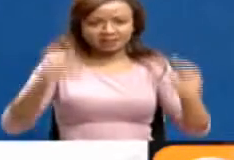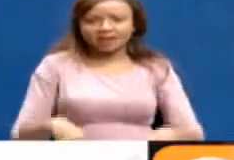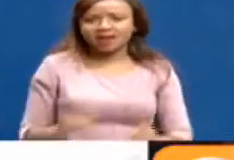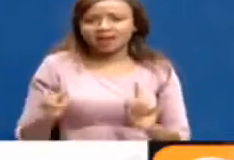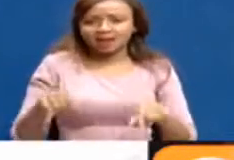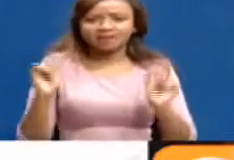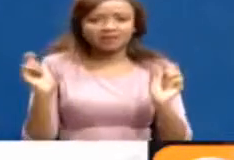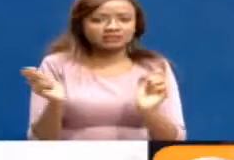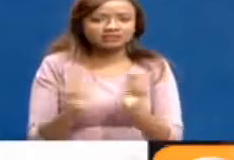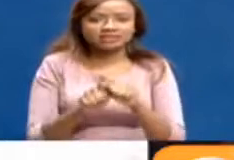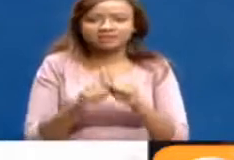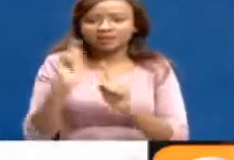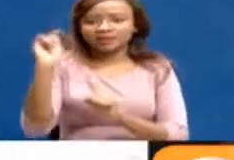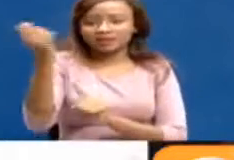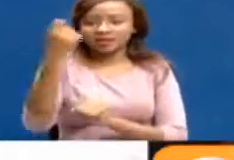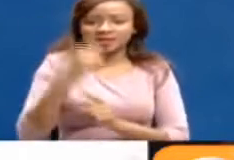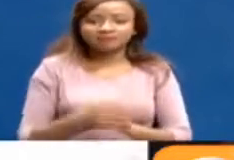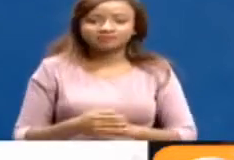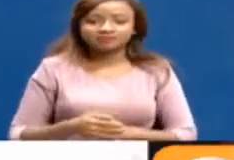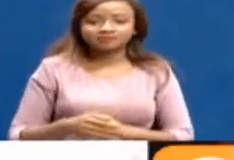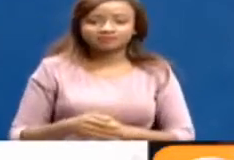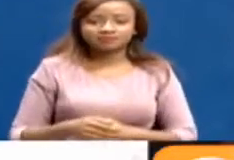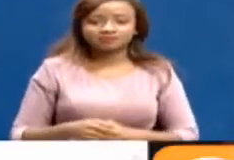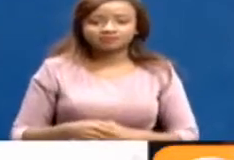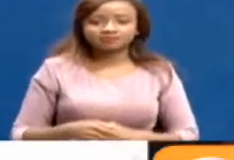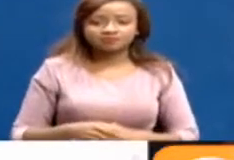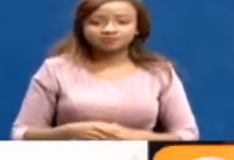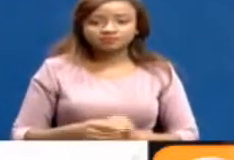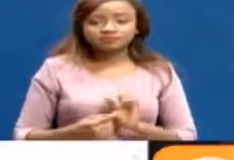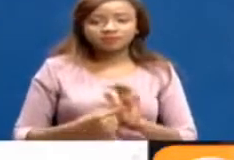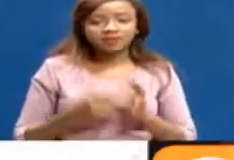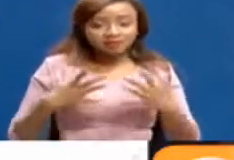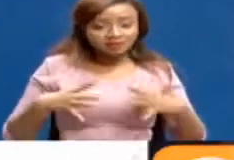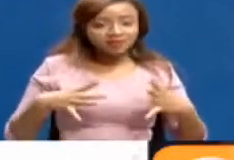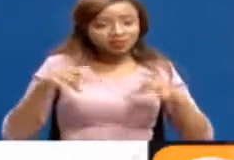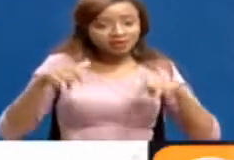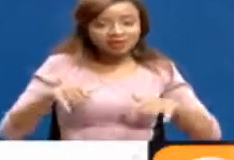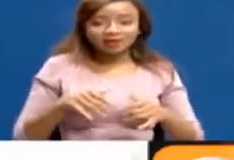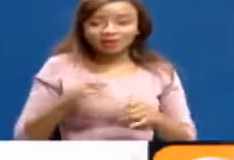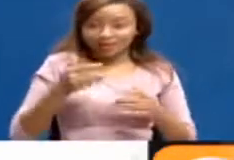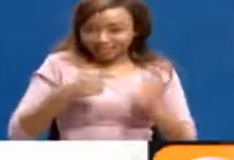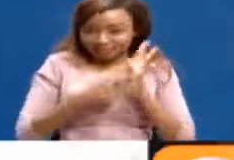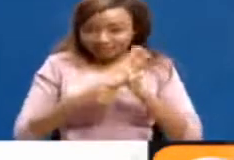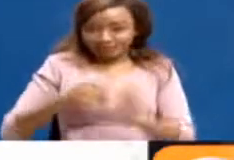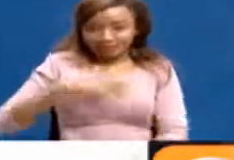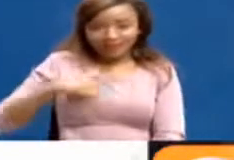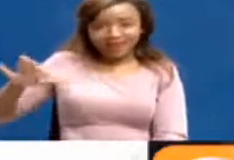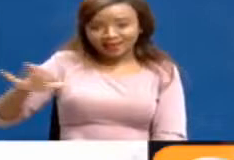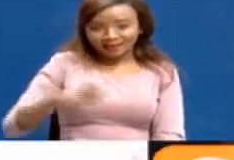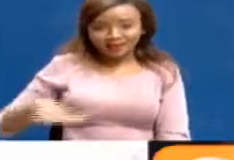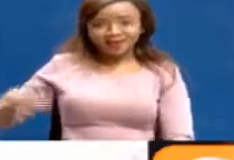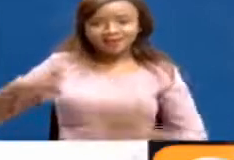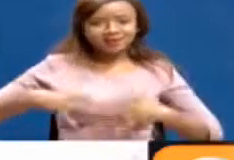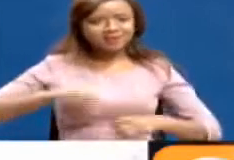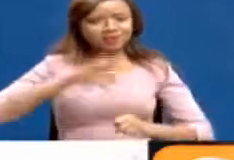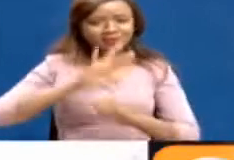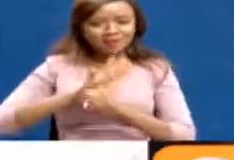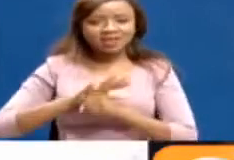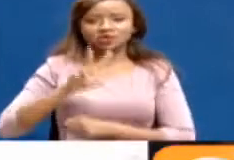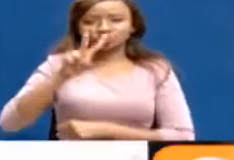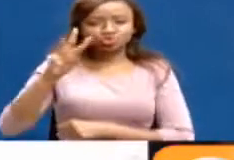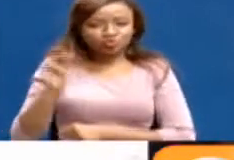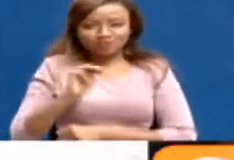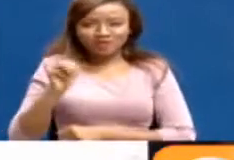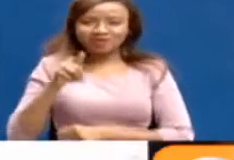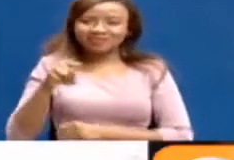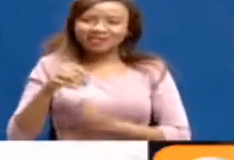done before we try it, because we must protect these people. People are in trouble today, Jeff. My constituents, many of them, more than 2 million of them are